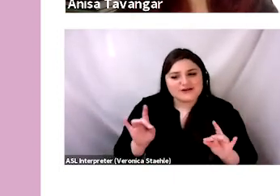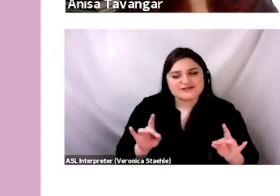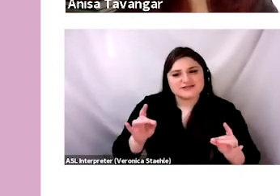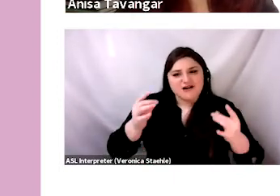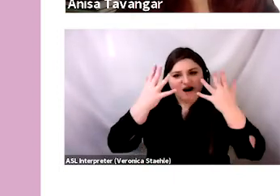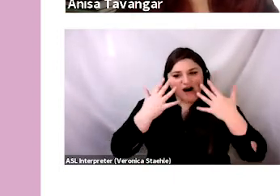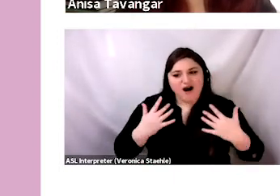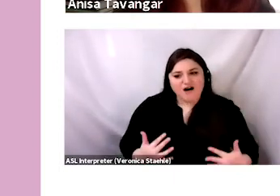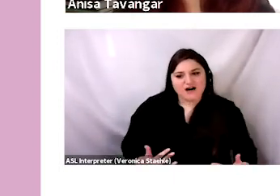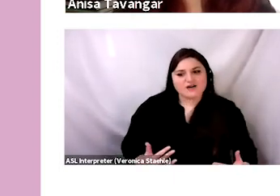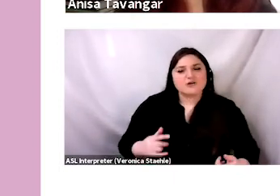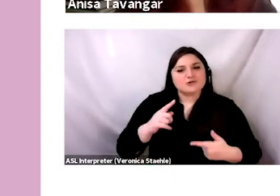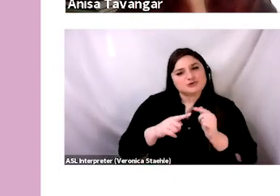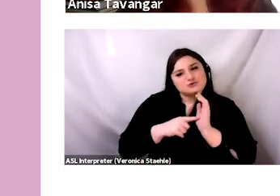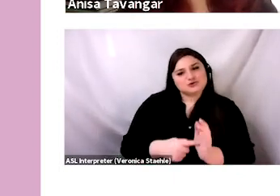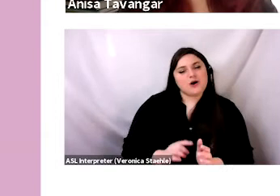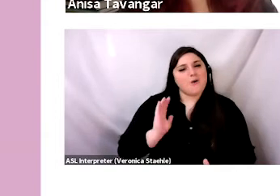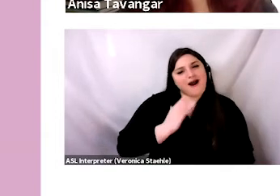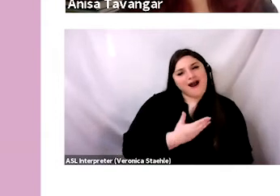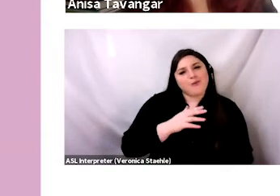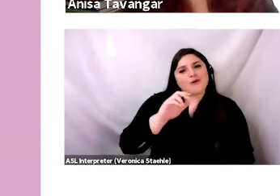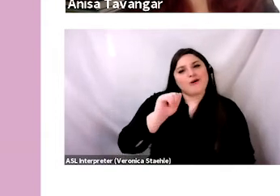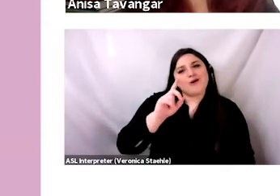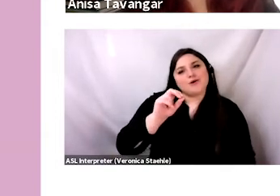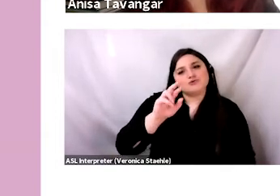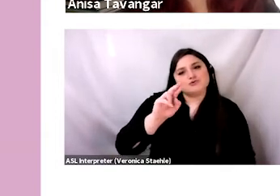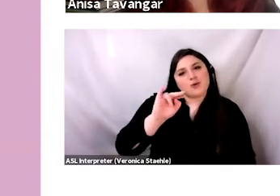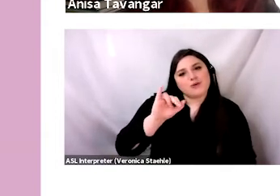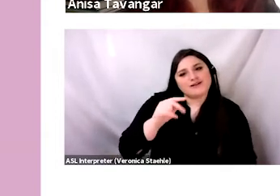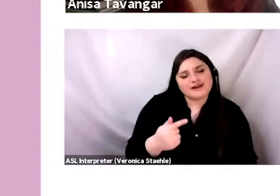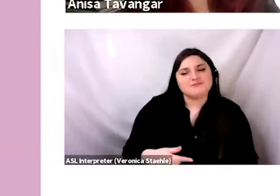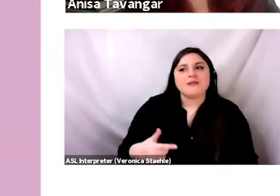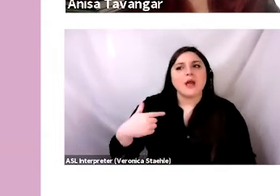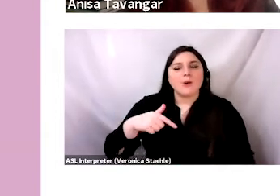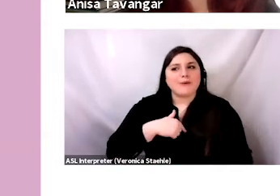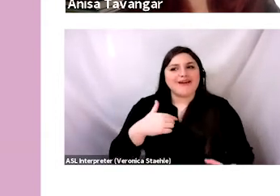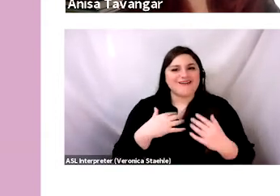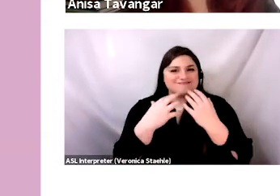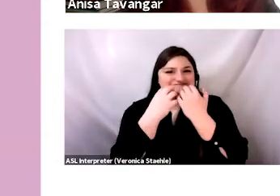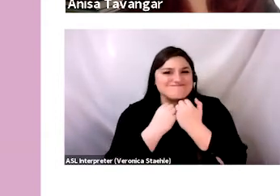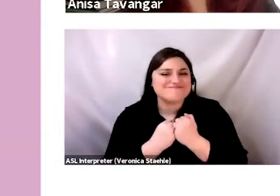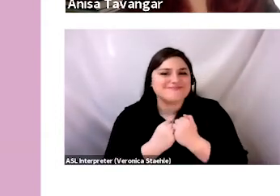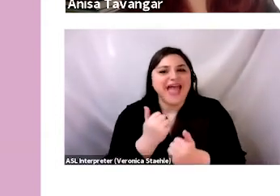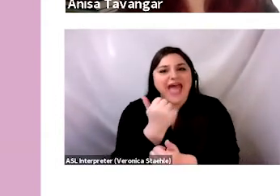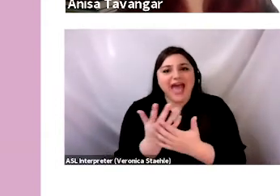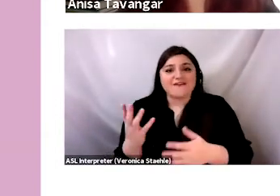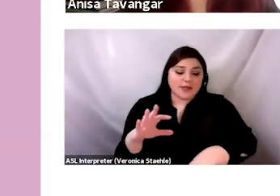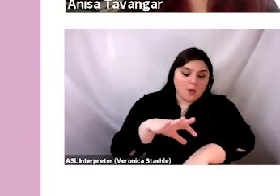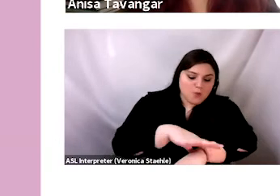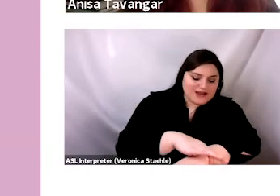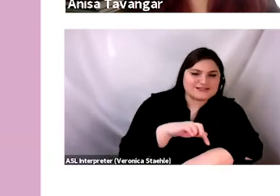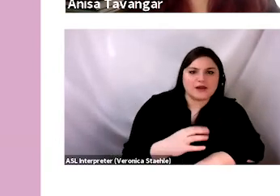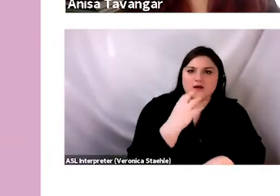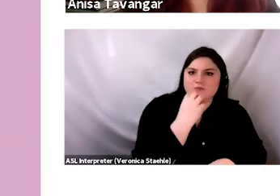But when we allow deeds and not words to be our adorning, we are leading with action instead of with idle talk. So even when we think about